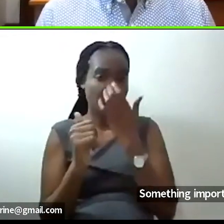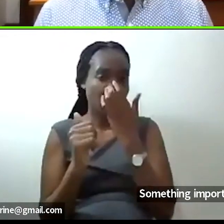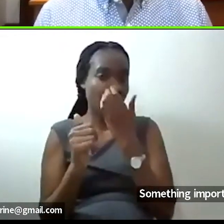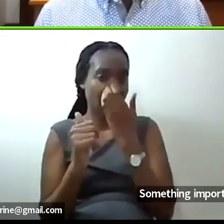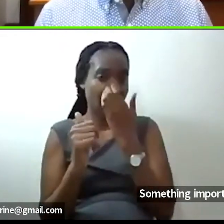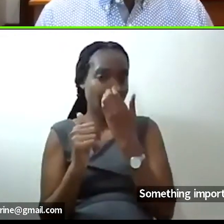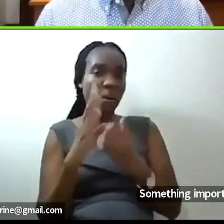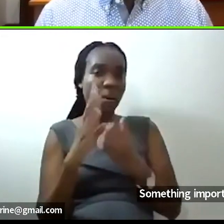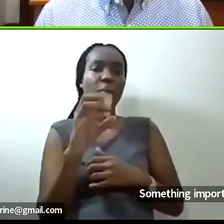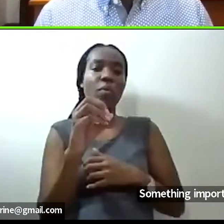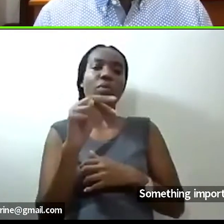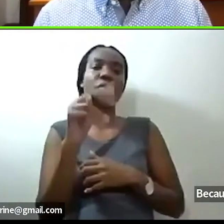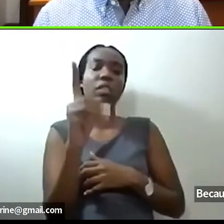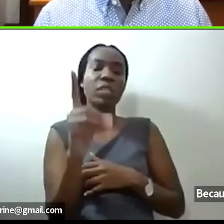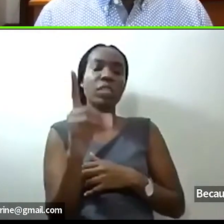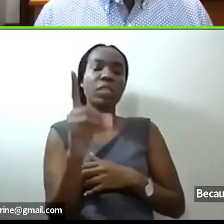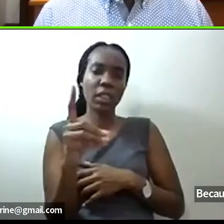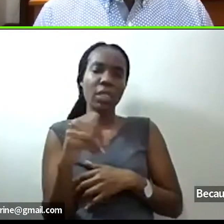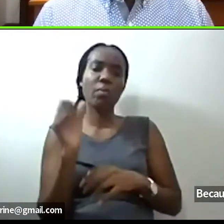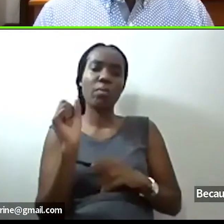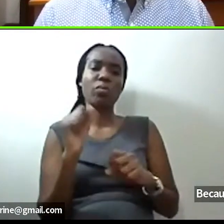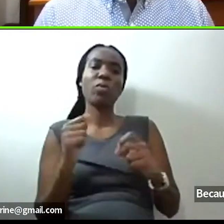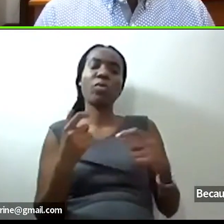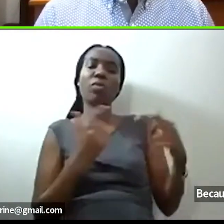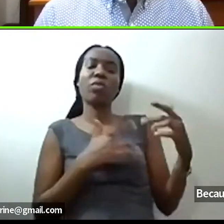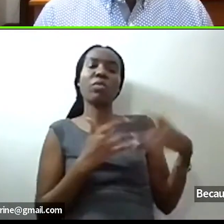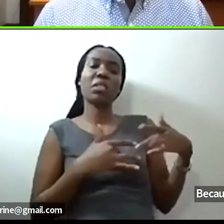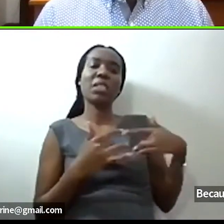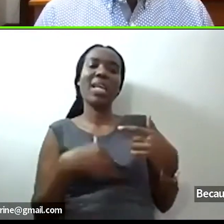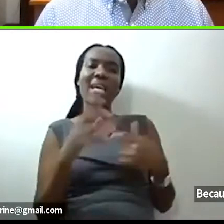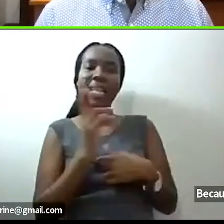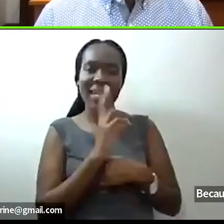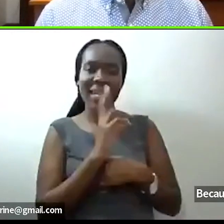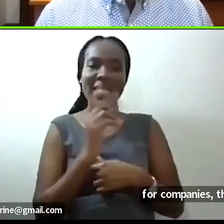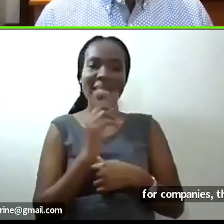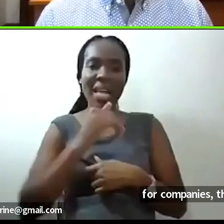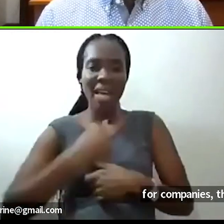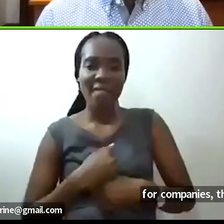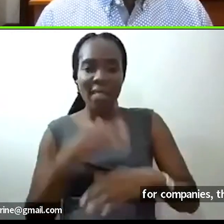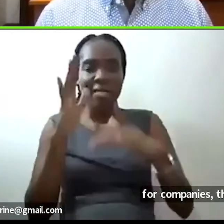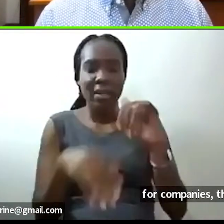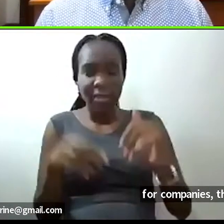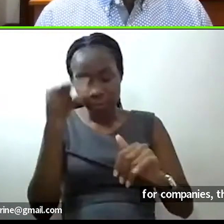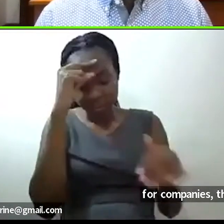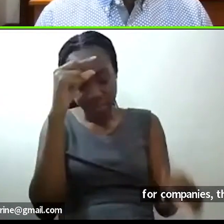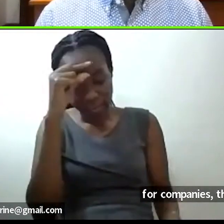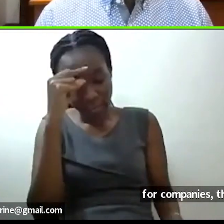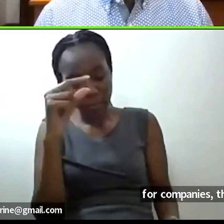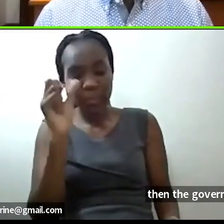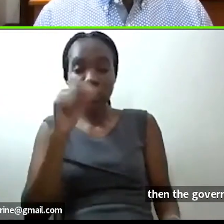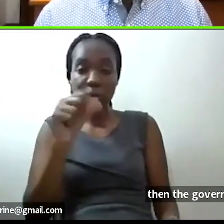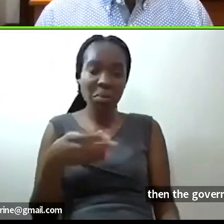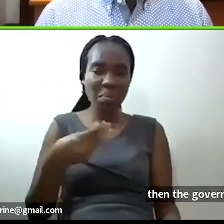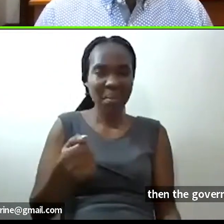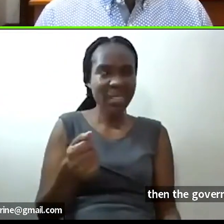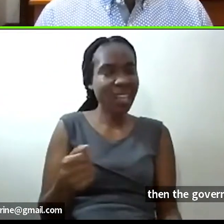companies, they are considered to be a little riskier than the government, they usually pay a little higher interest